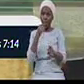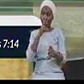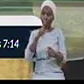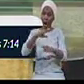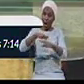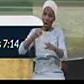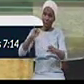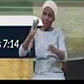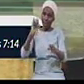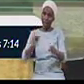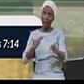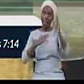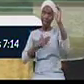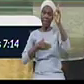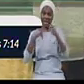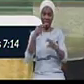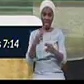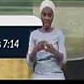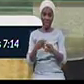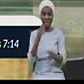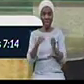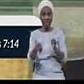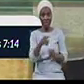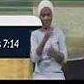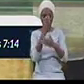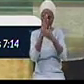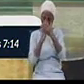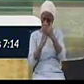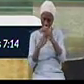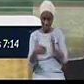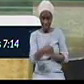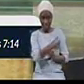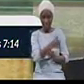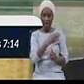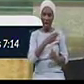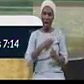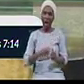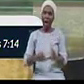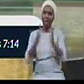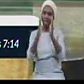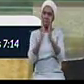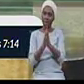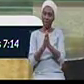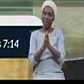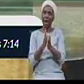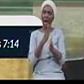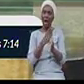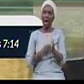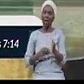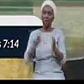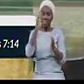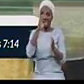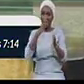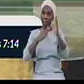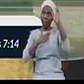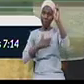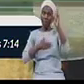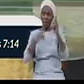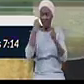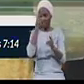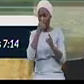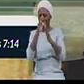themselves and pray and seek my face and turn from their wicked ways, that's the repentance